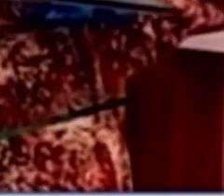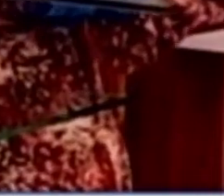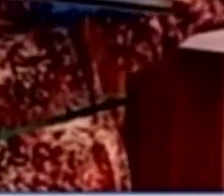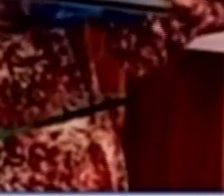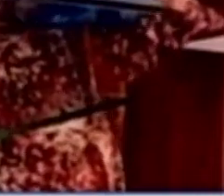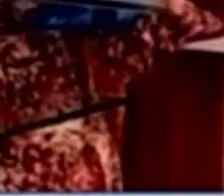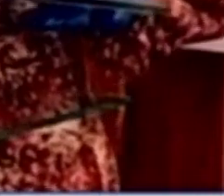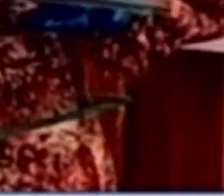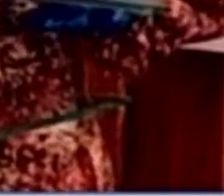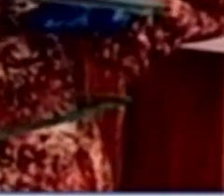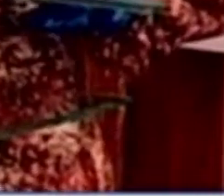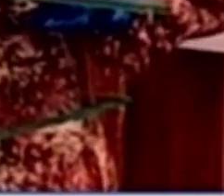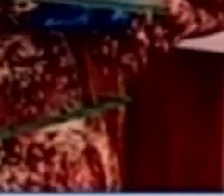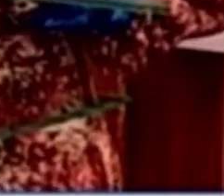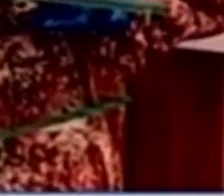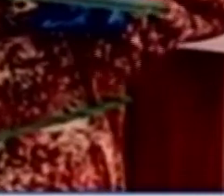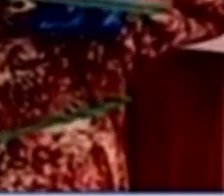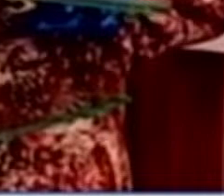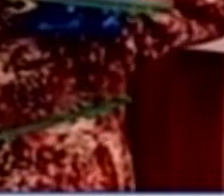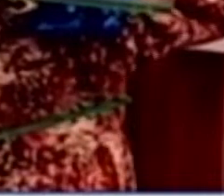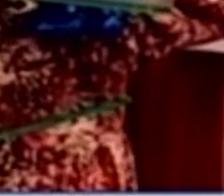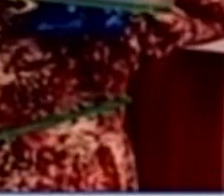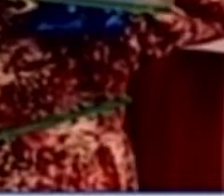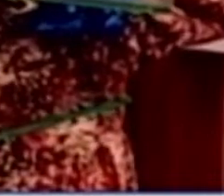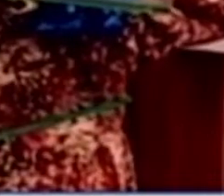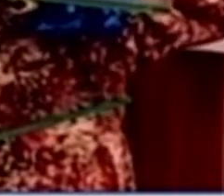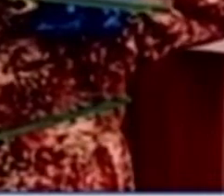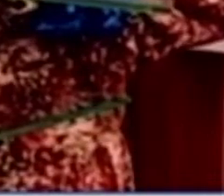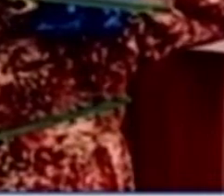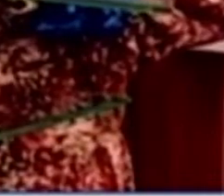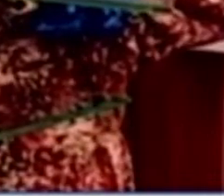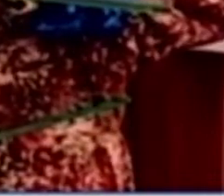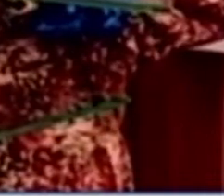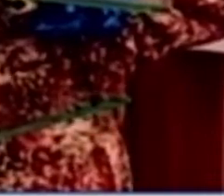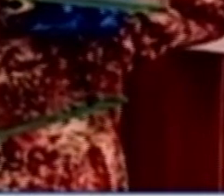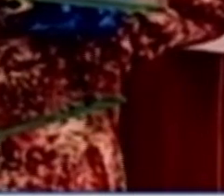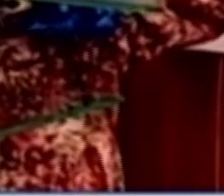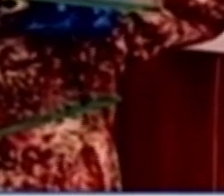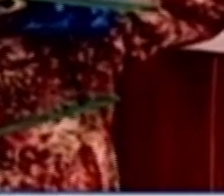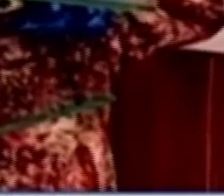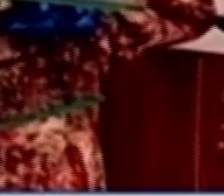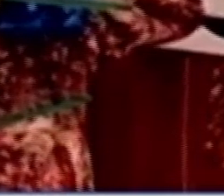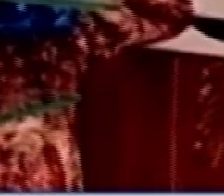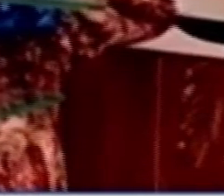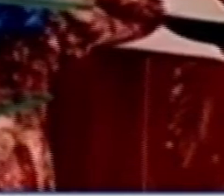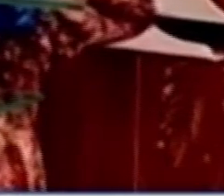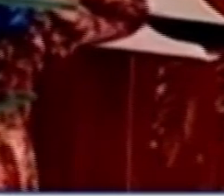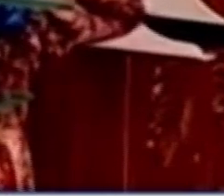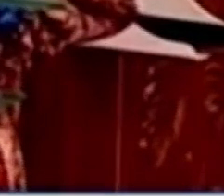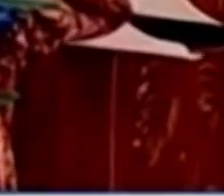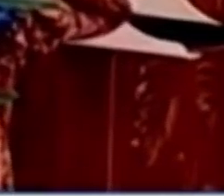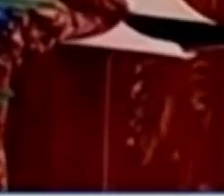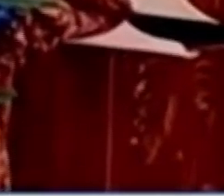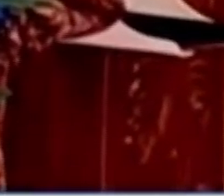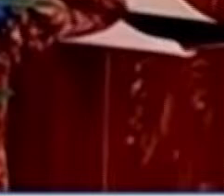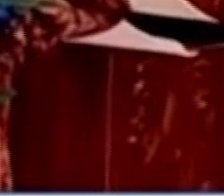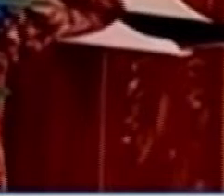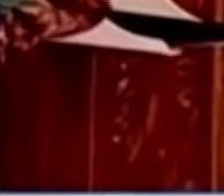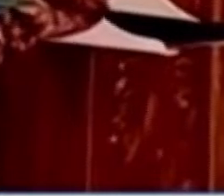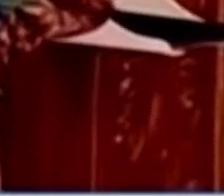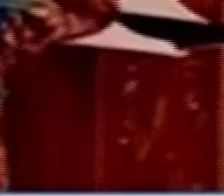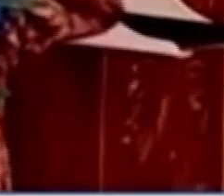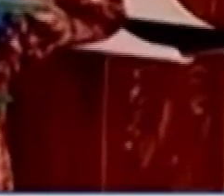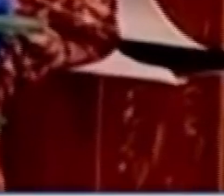name, then you read the full text. Thank you. I, Honorable Zipporah Kenya,